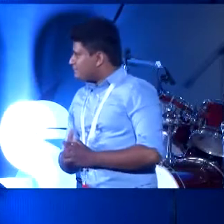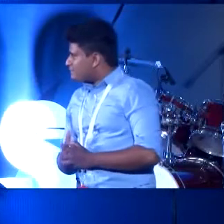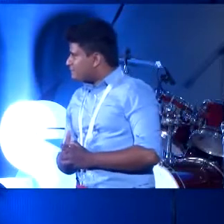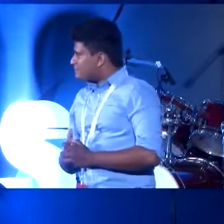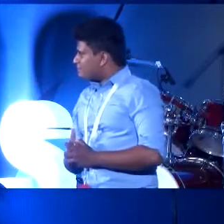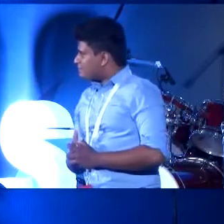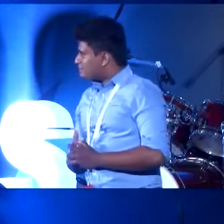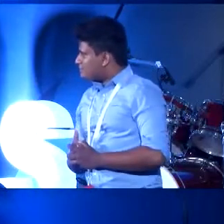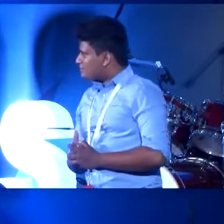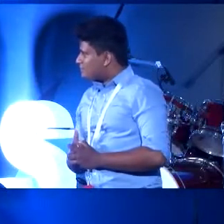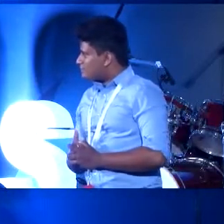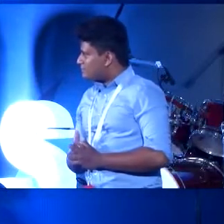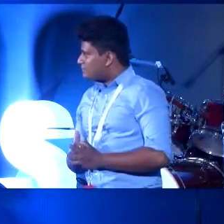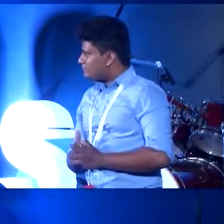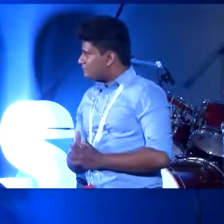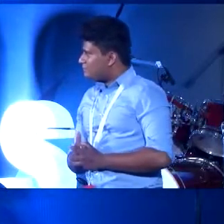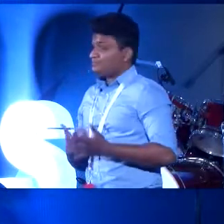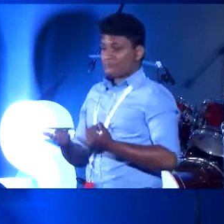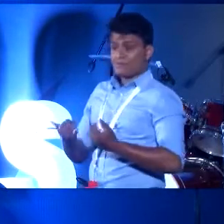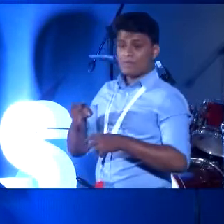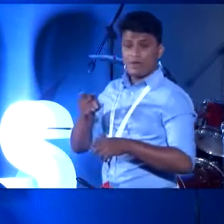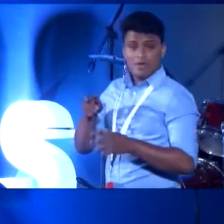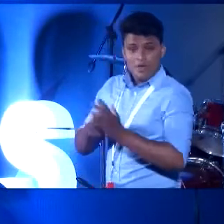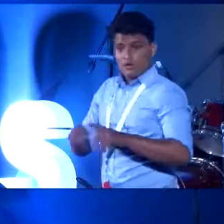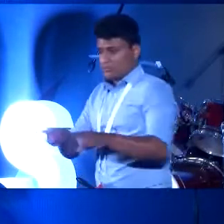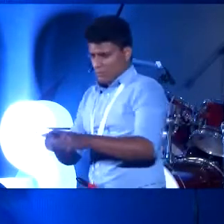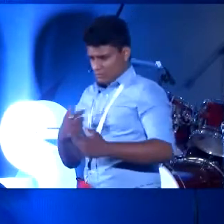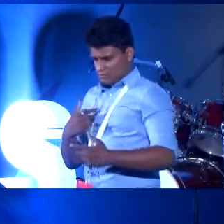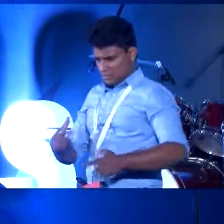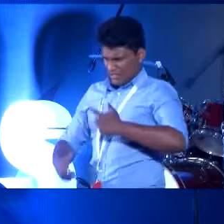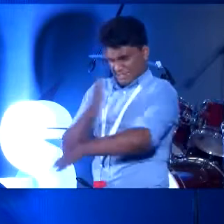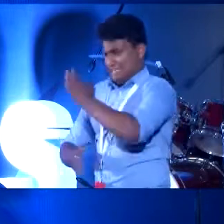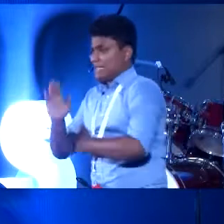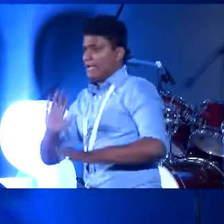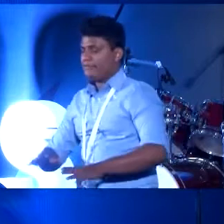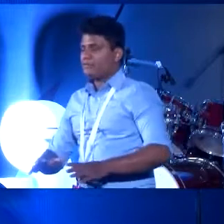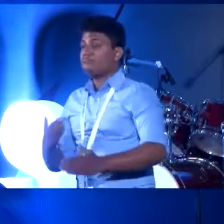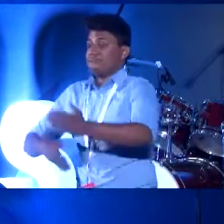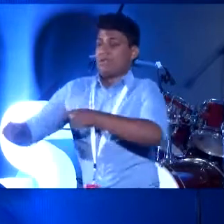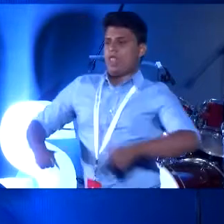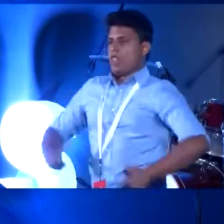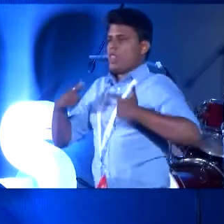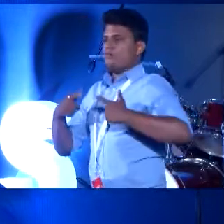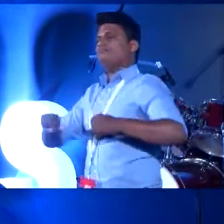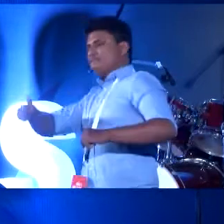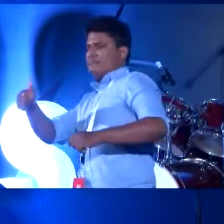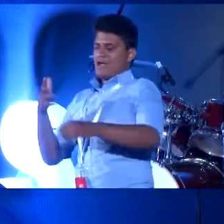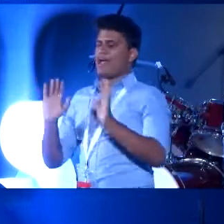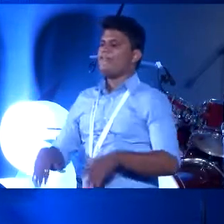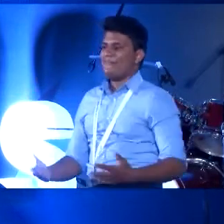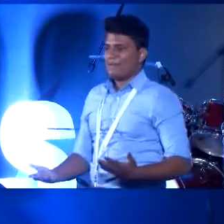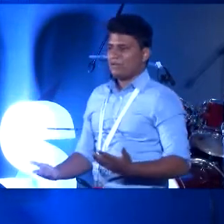people with life abilities. They are people who have gone beyond the human condition.